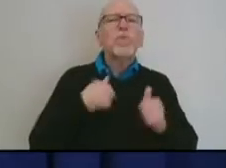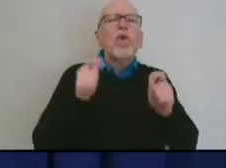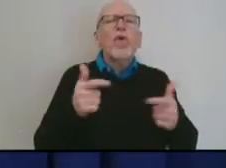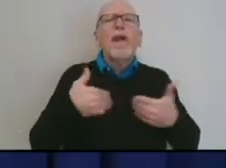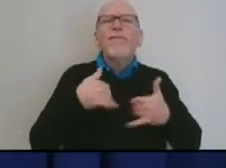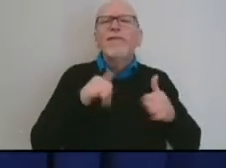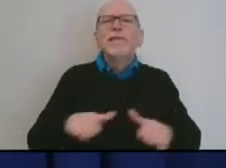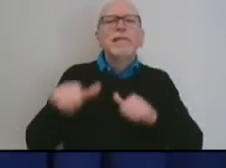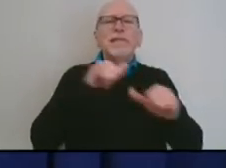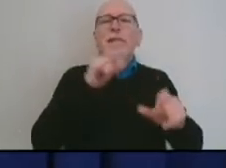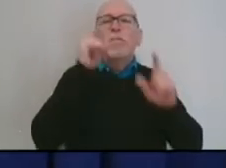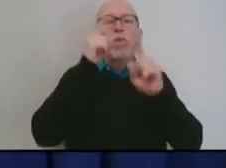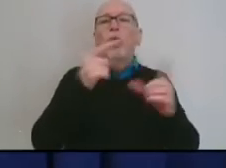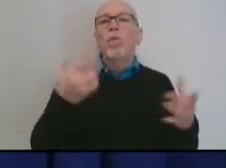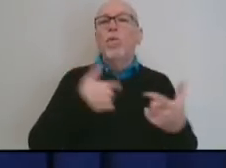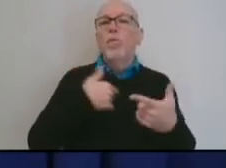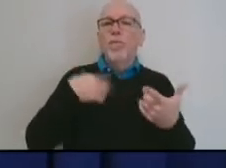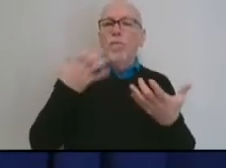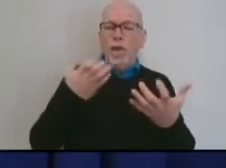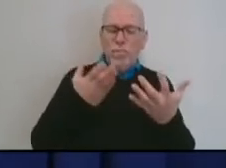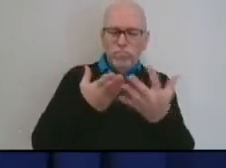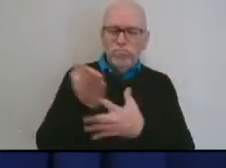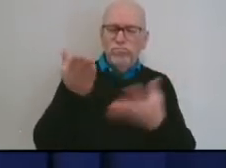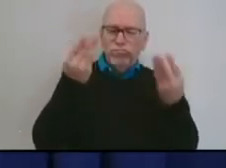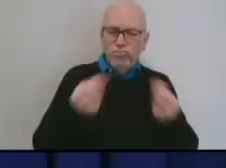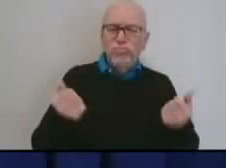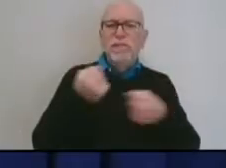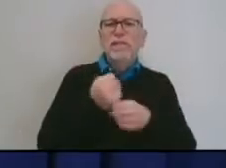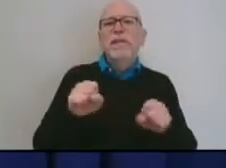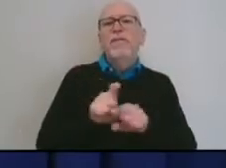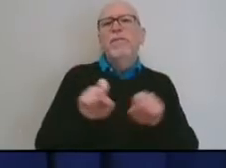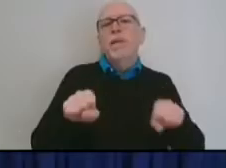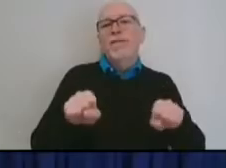sight, to get through this pandemic as safely as possible.